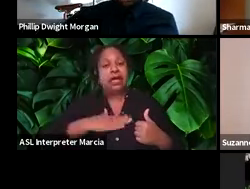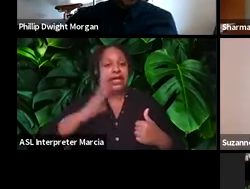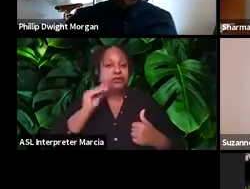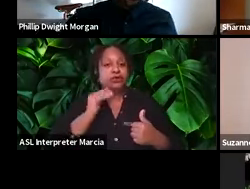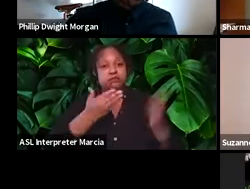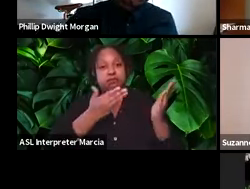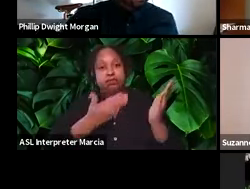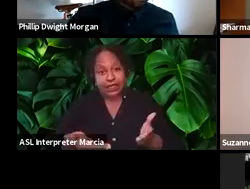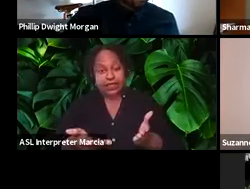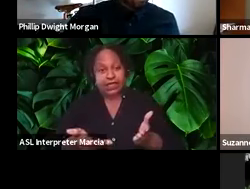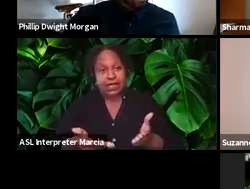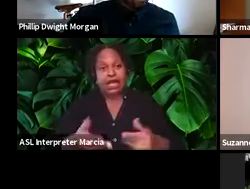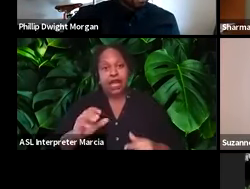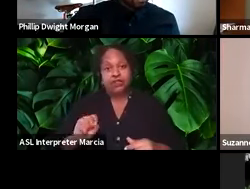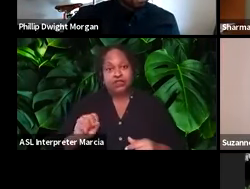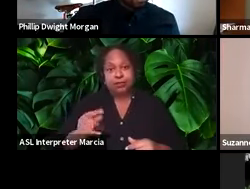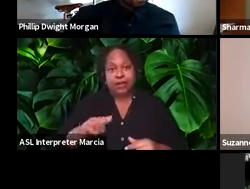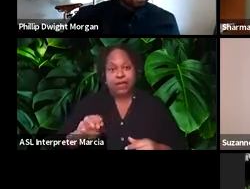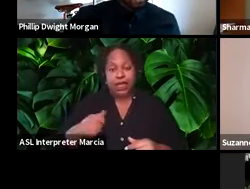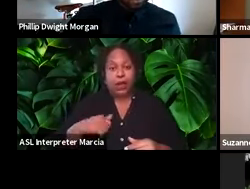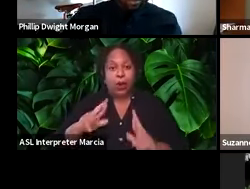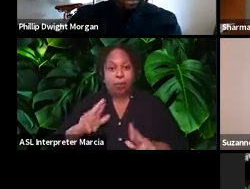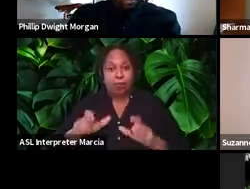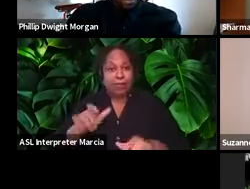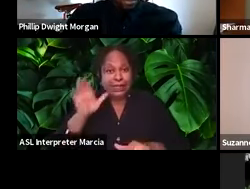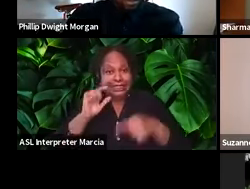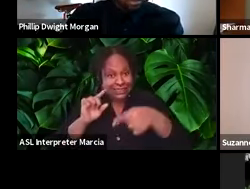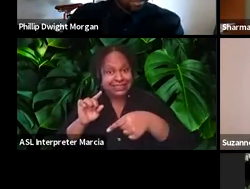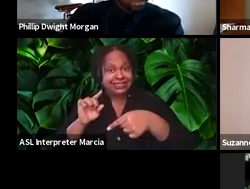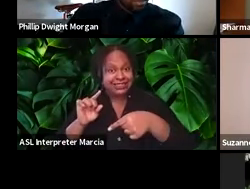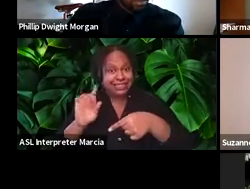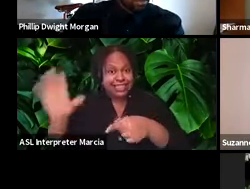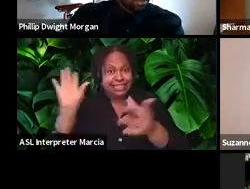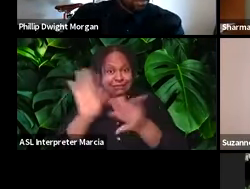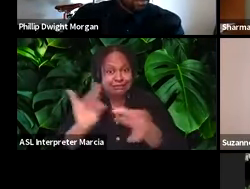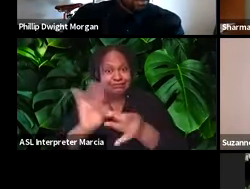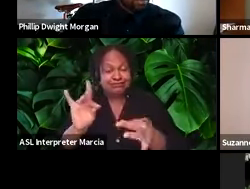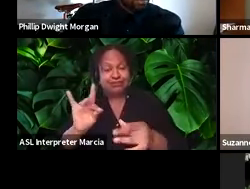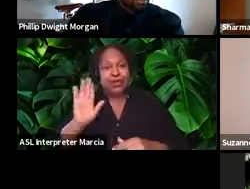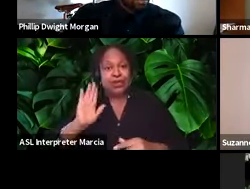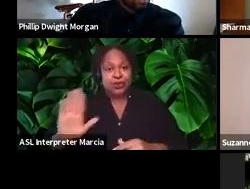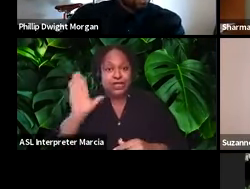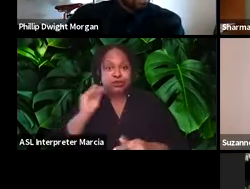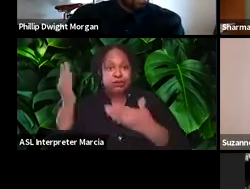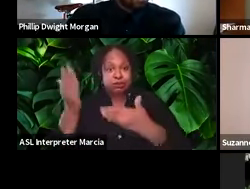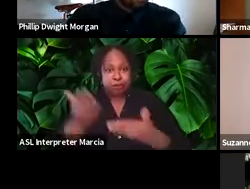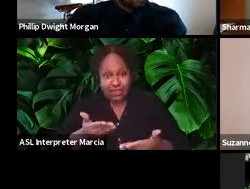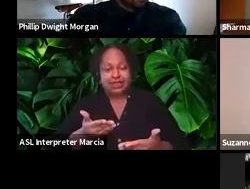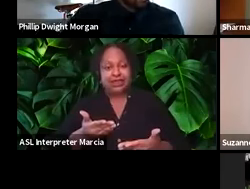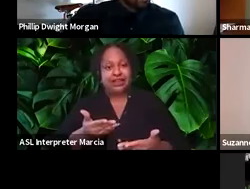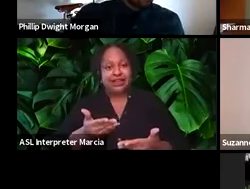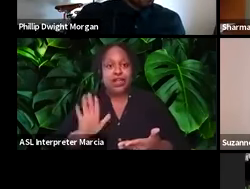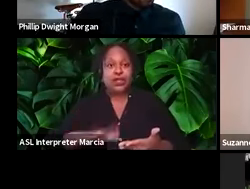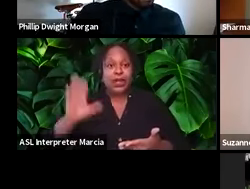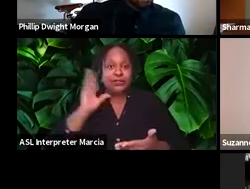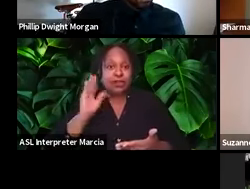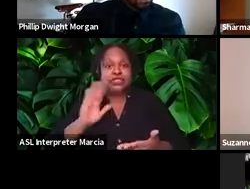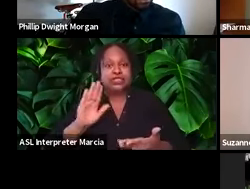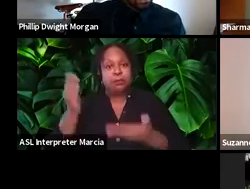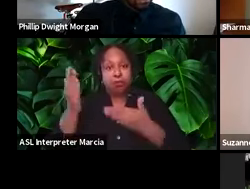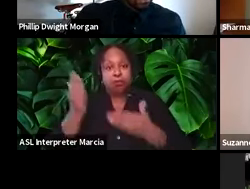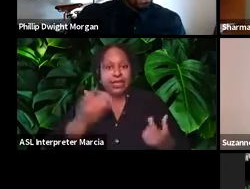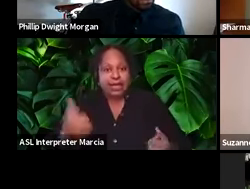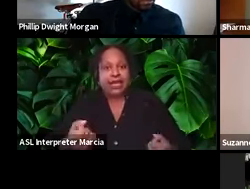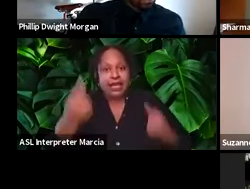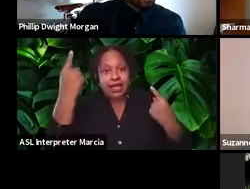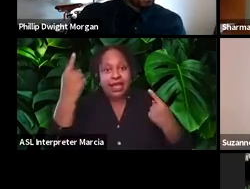experience. And Sharmarke, I hope people are listening to this man speak, because honestly, you bring that experience, and with that experience, you bring empathy. And